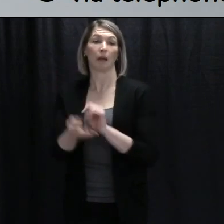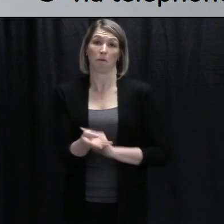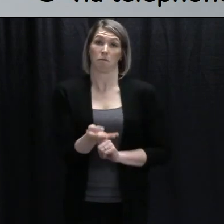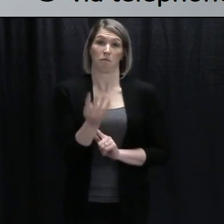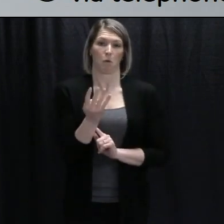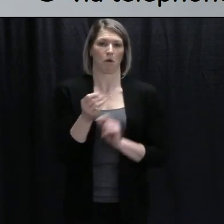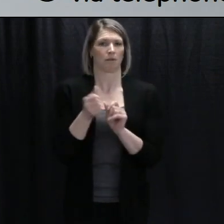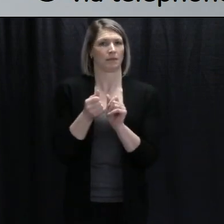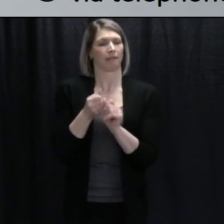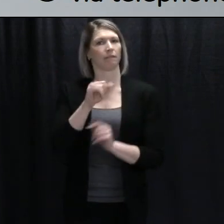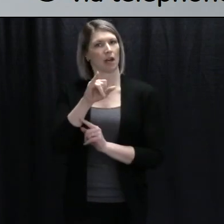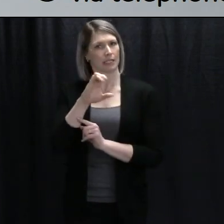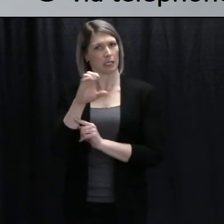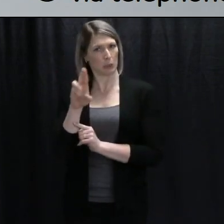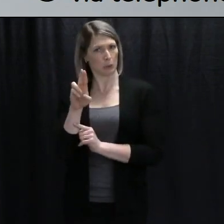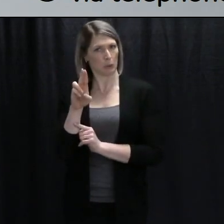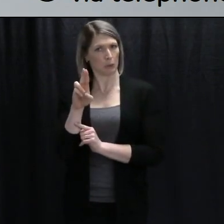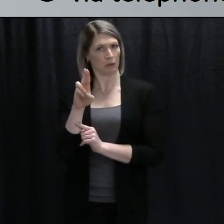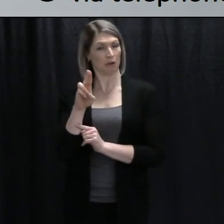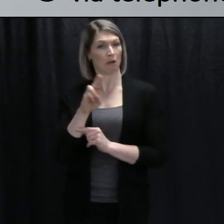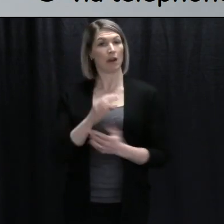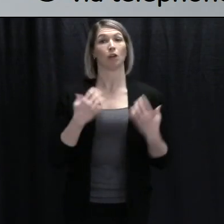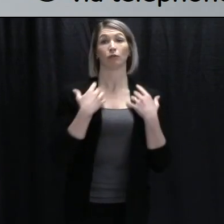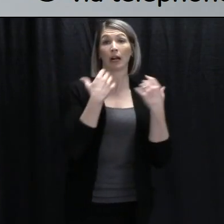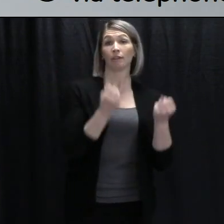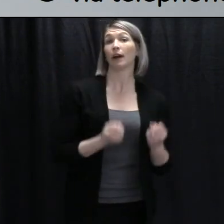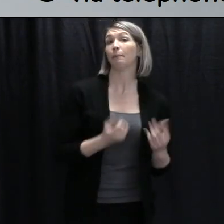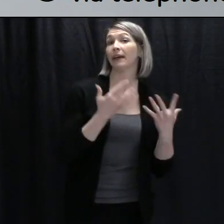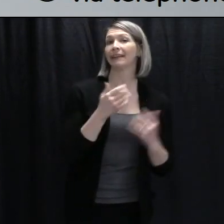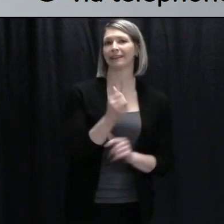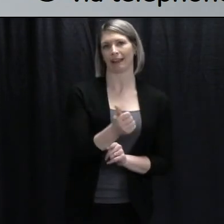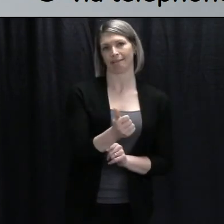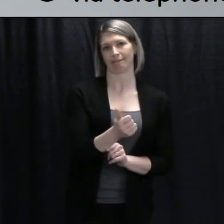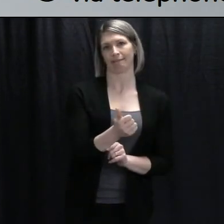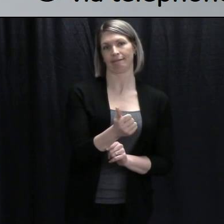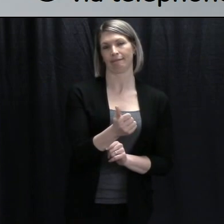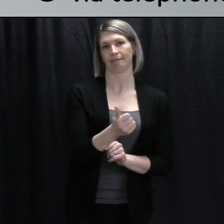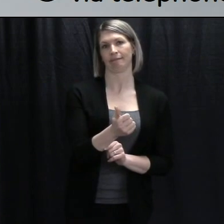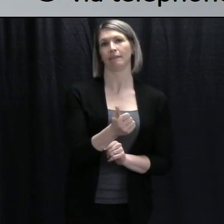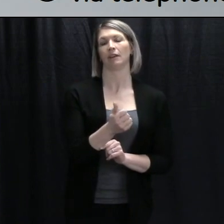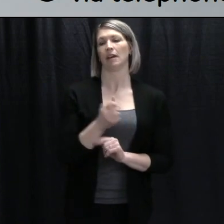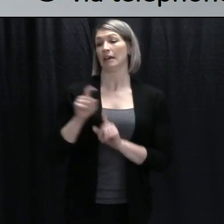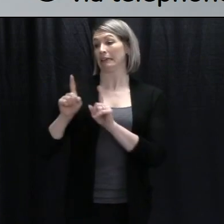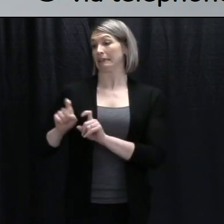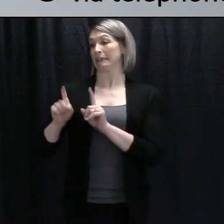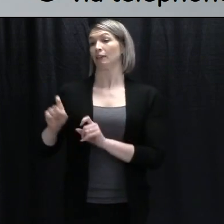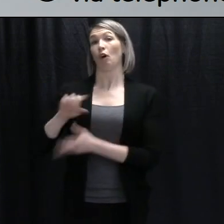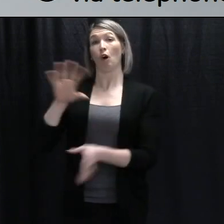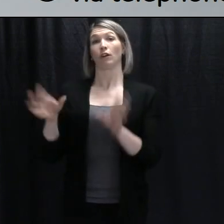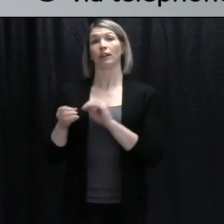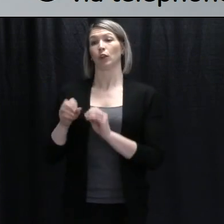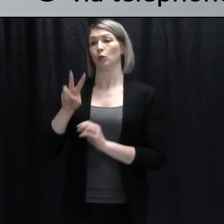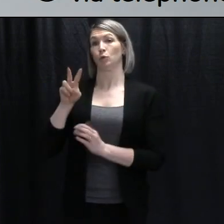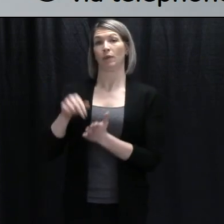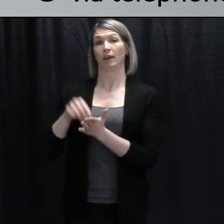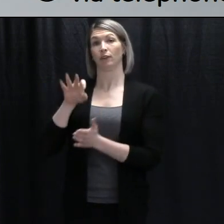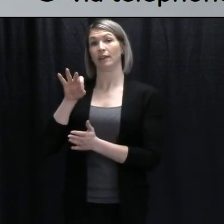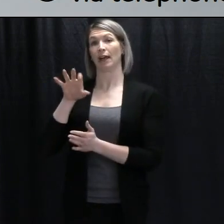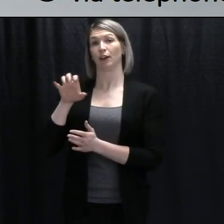care. 10 people have now recovered. In total, we have tested 2,929